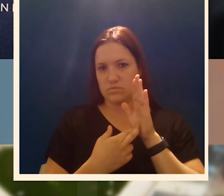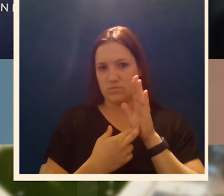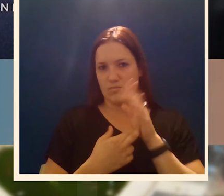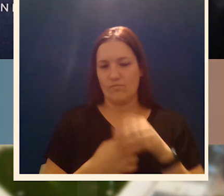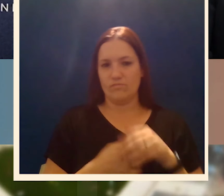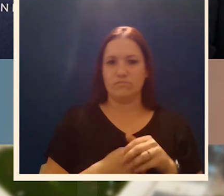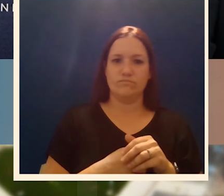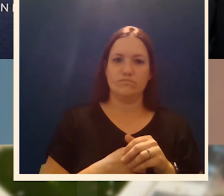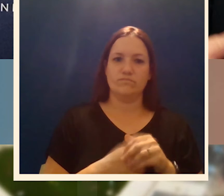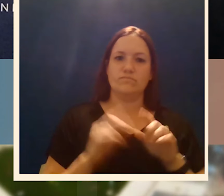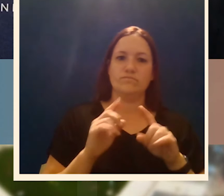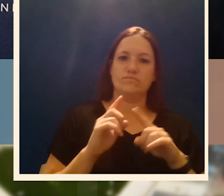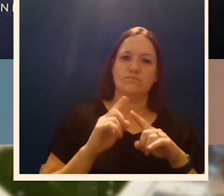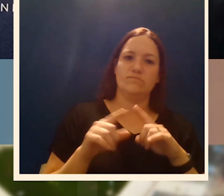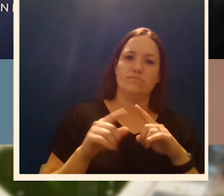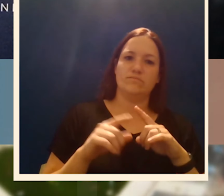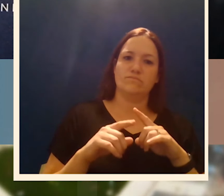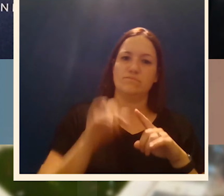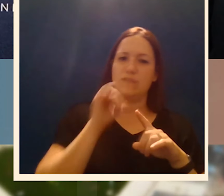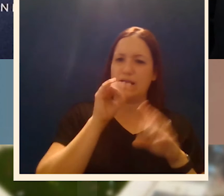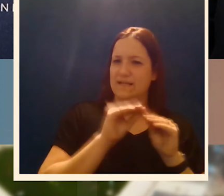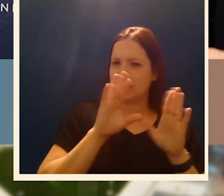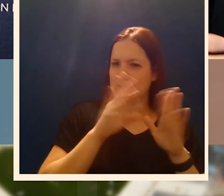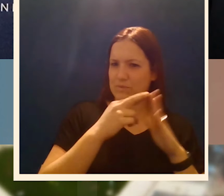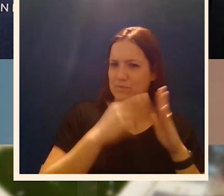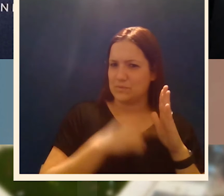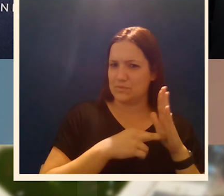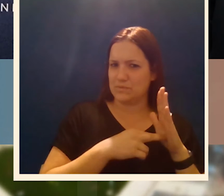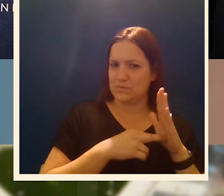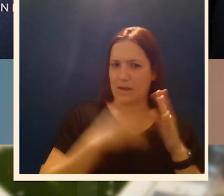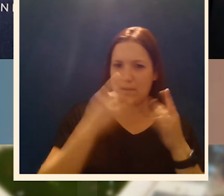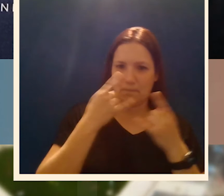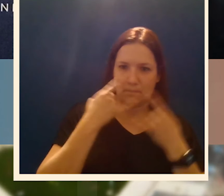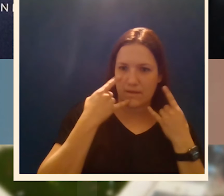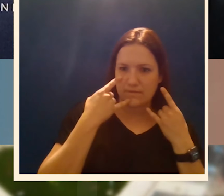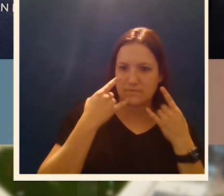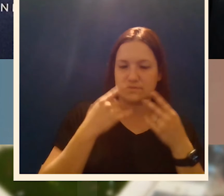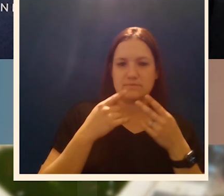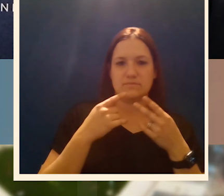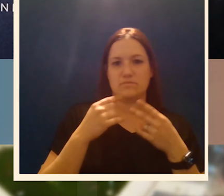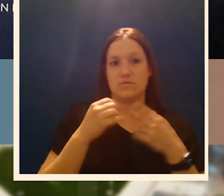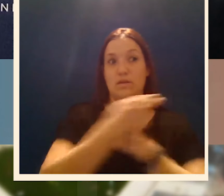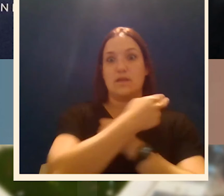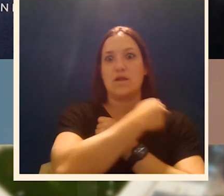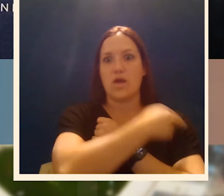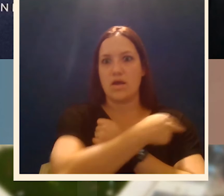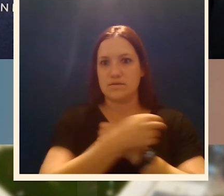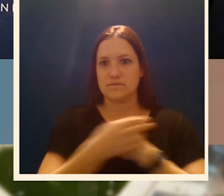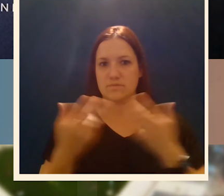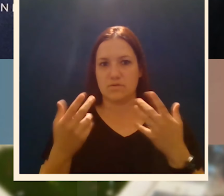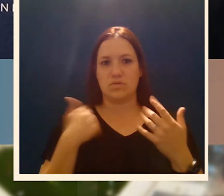in a hospital, then we look to the CDC. When is it appropriate to wear an N95 mask versus a surgical